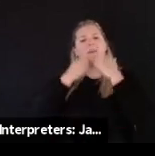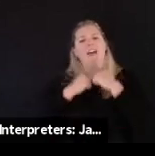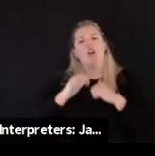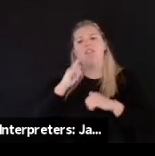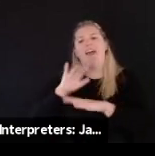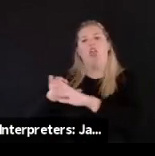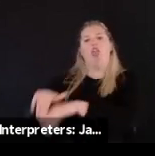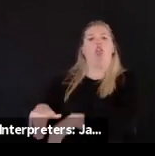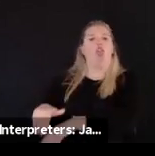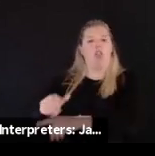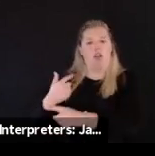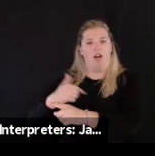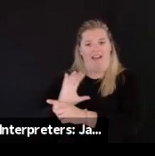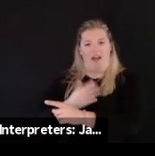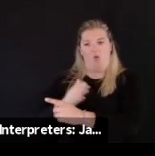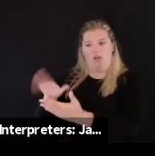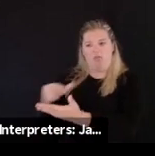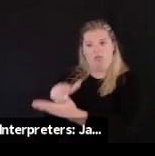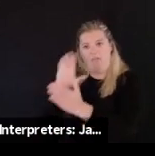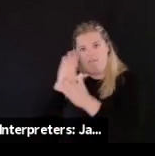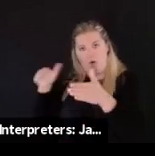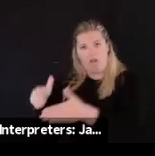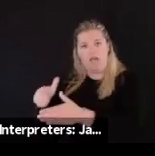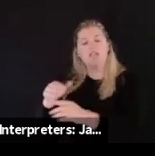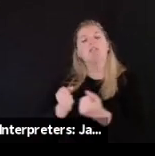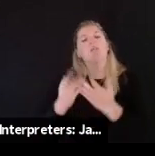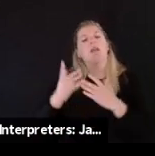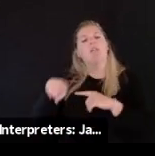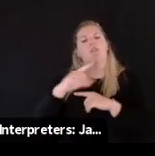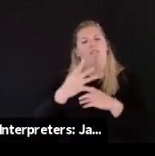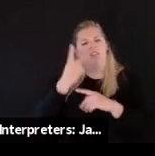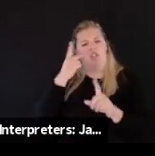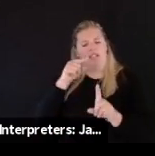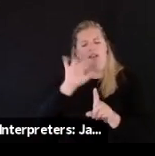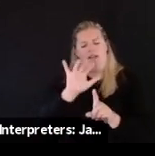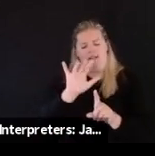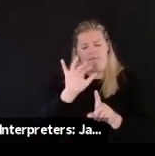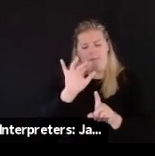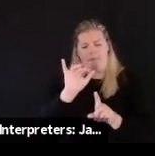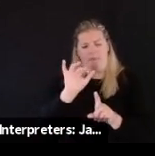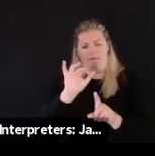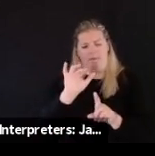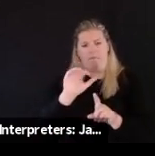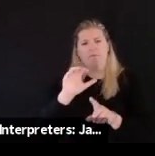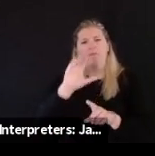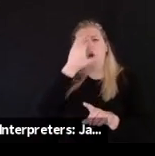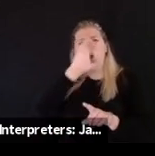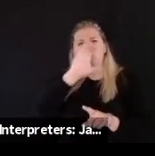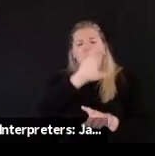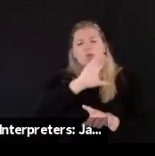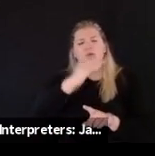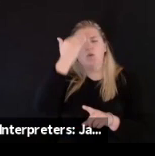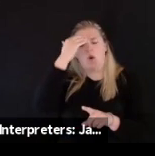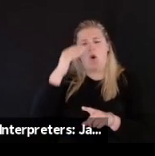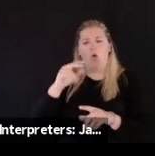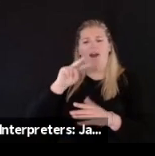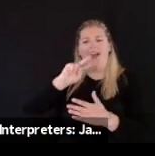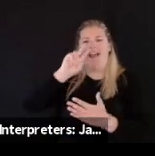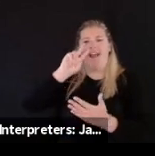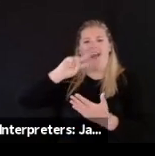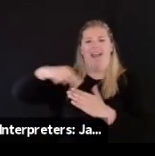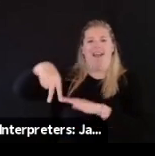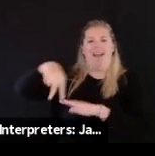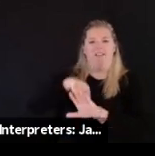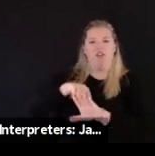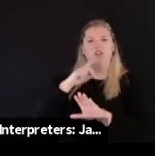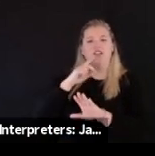what we're focusing on. Many of you have seen the cartoon or the analogy that is shared about the